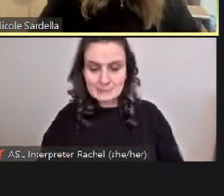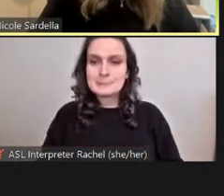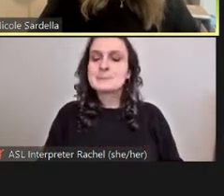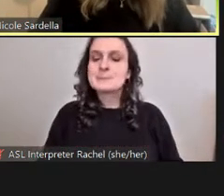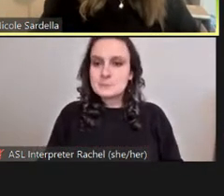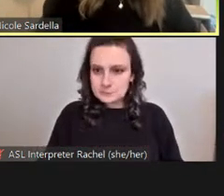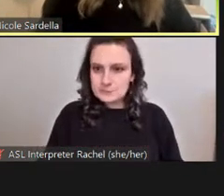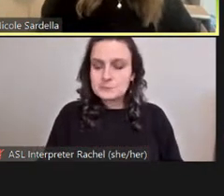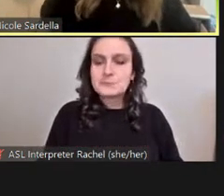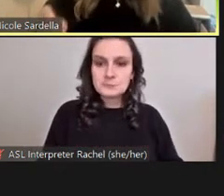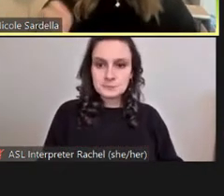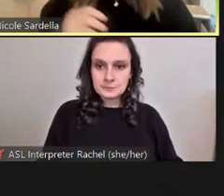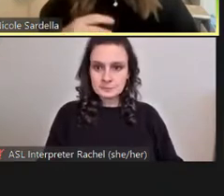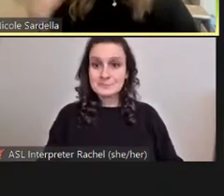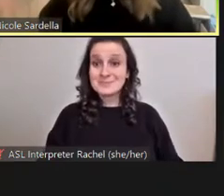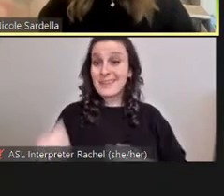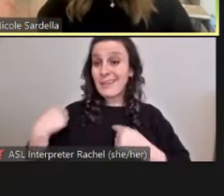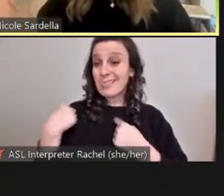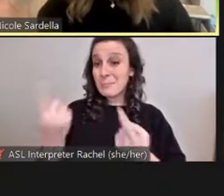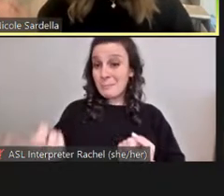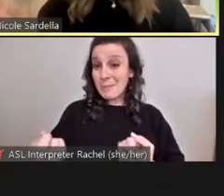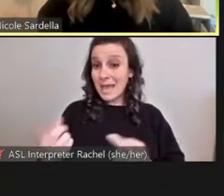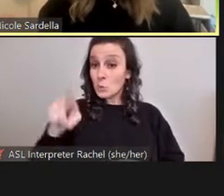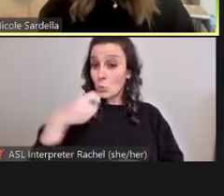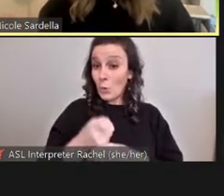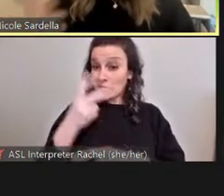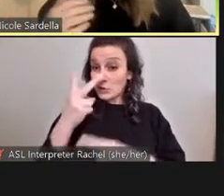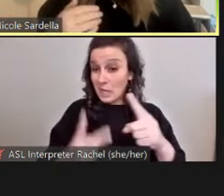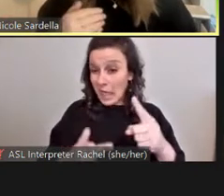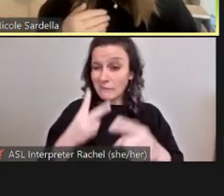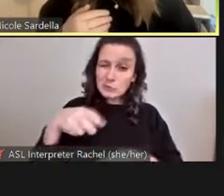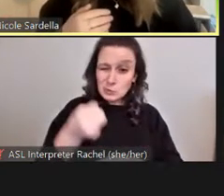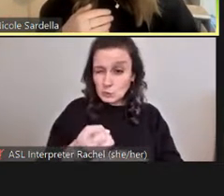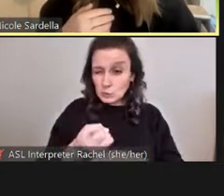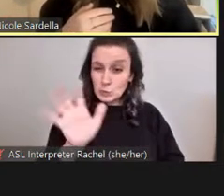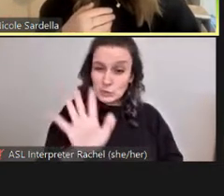the past, I would say year and a half to 2 years,